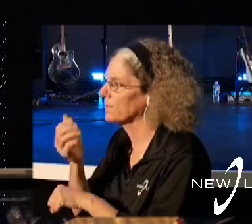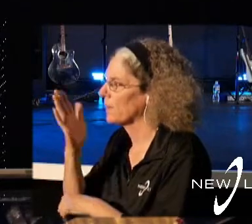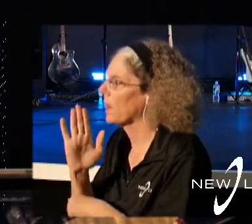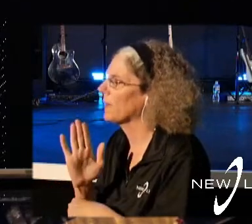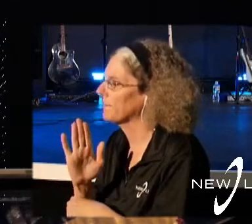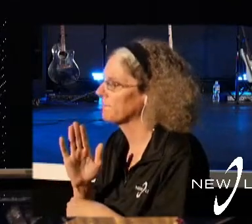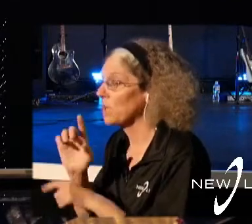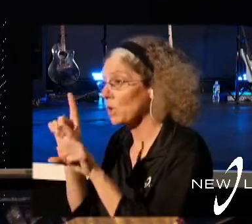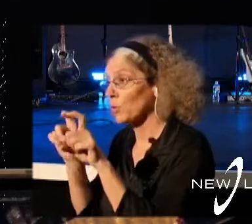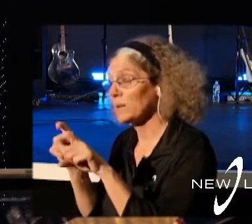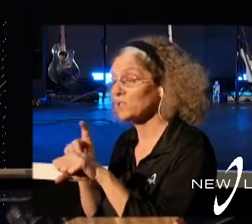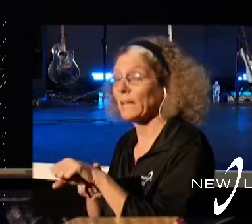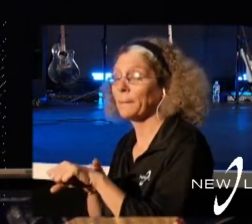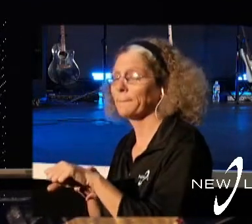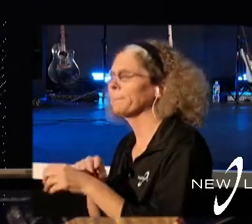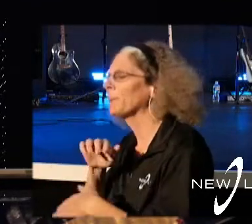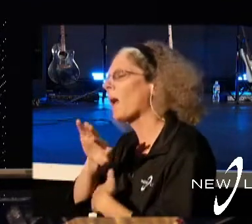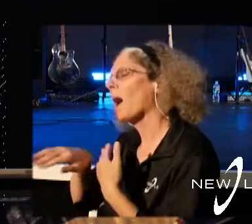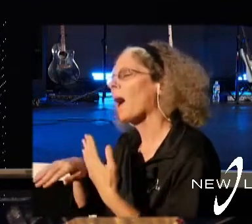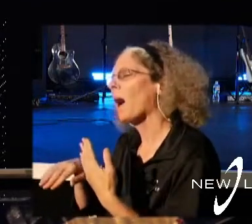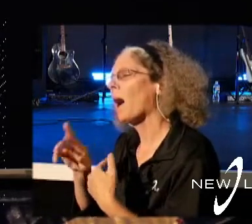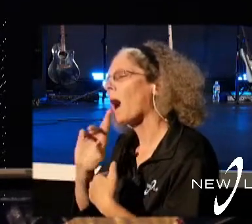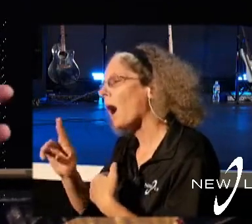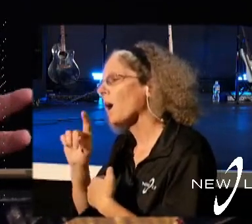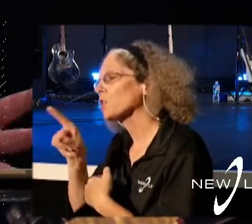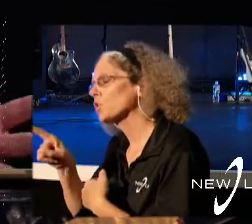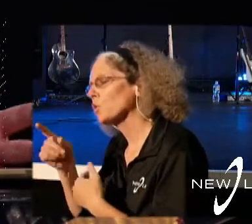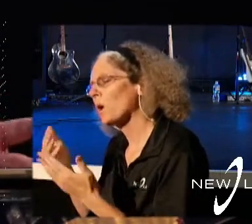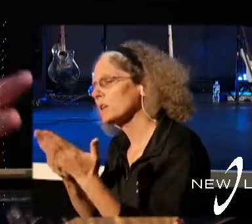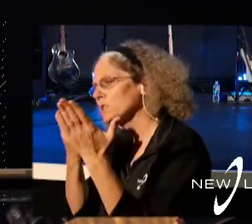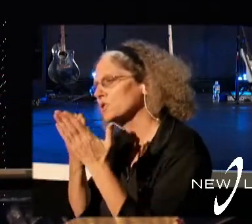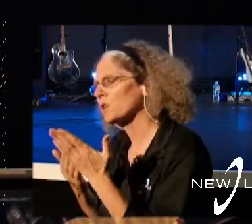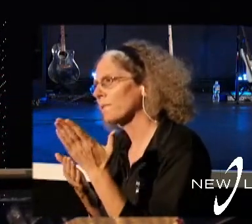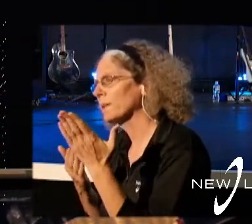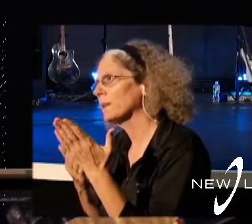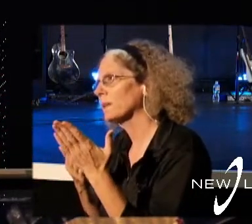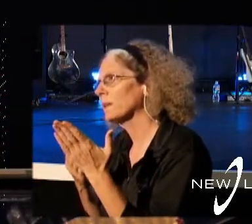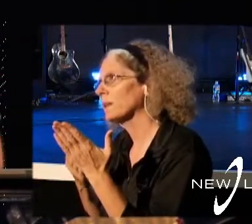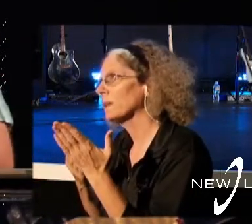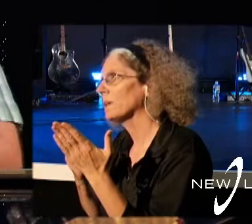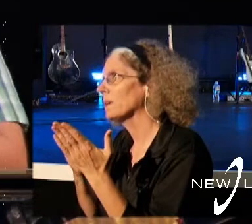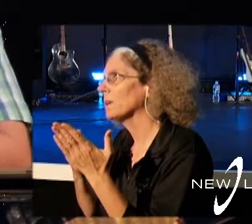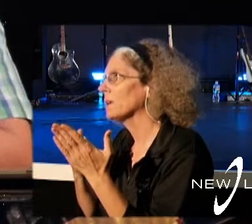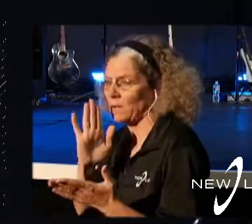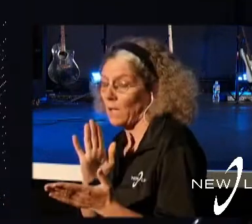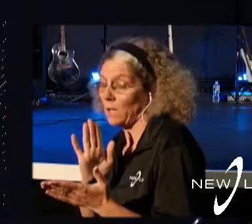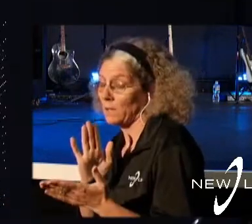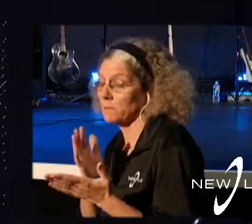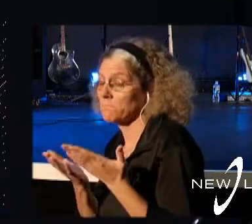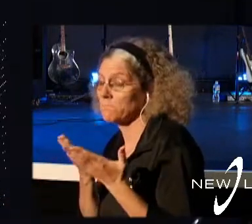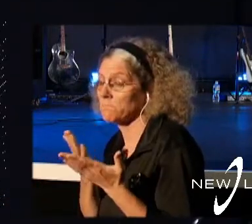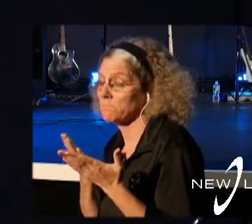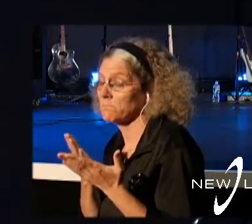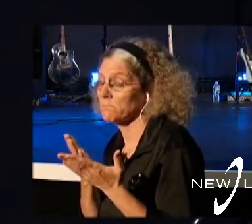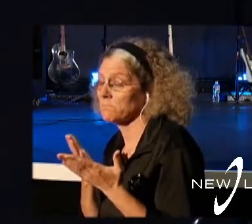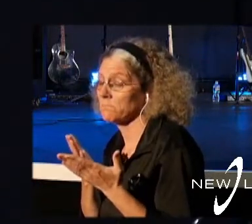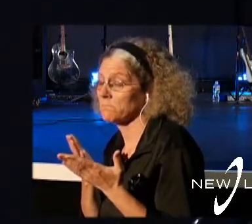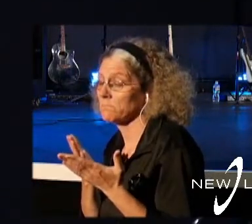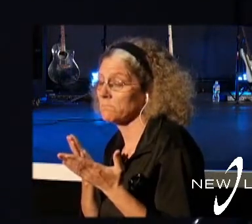me ask you a question. Are you a servant of the Lord? Some of